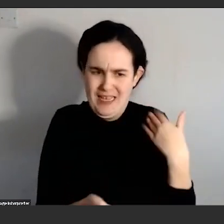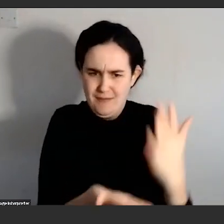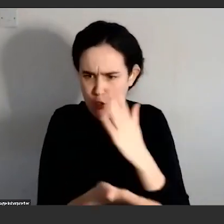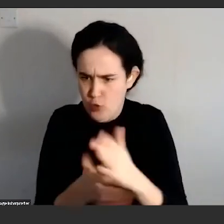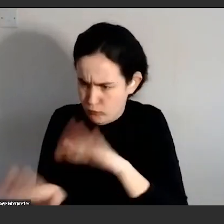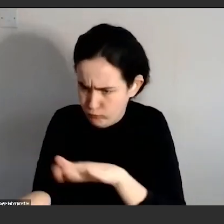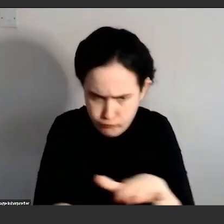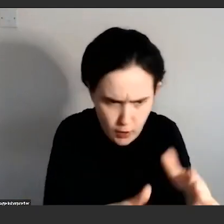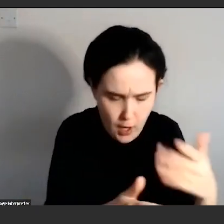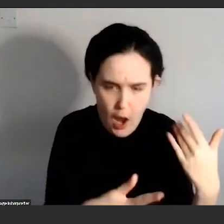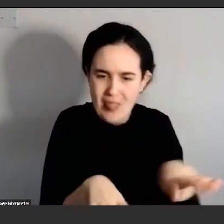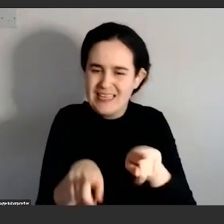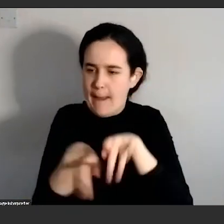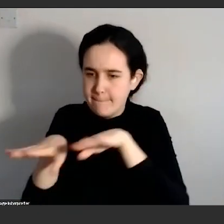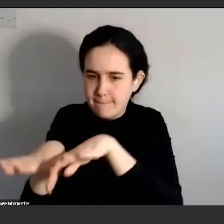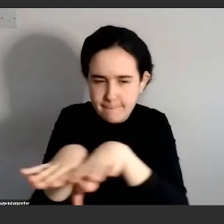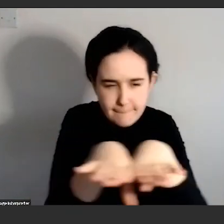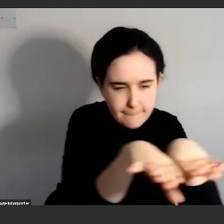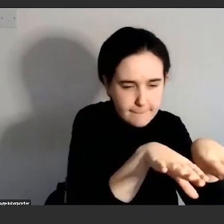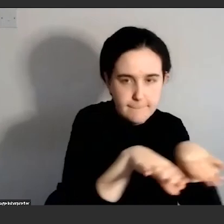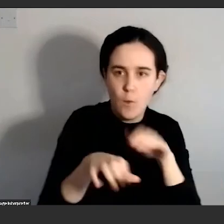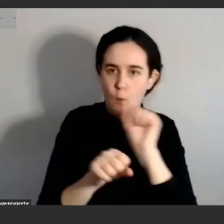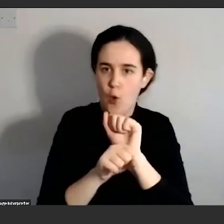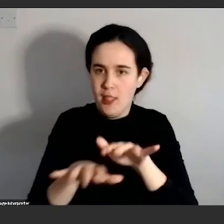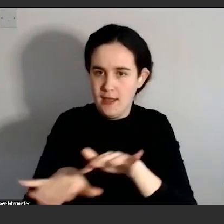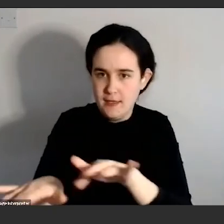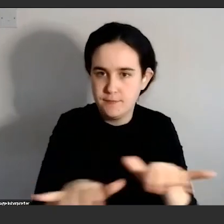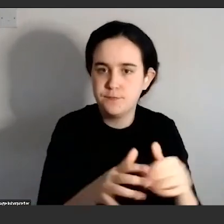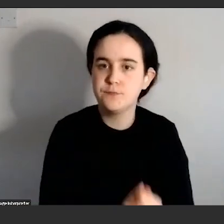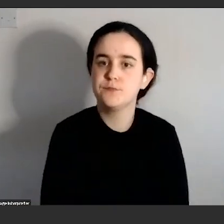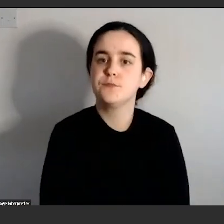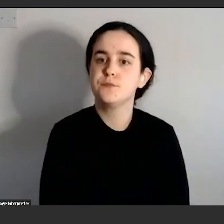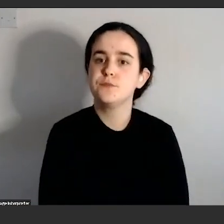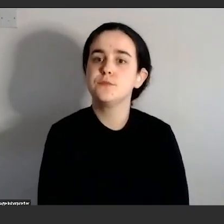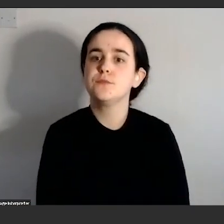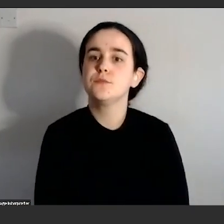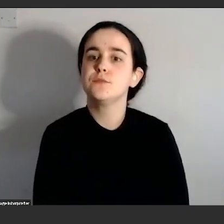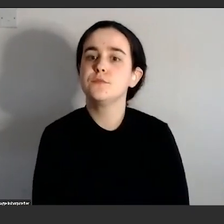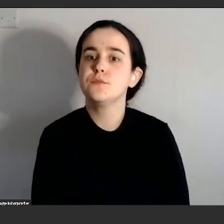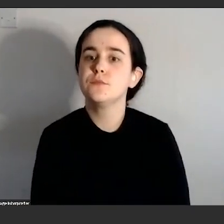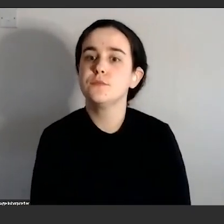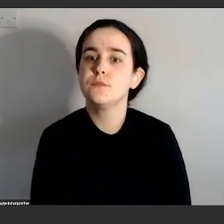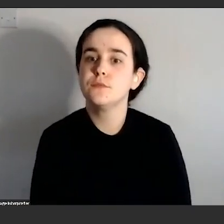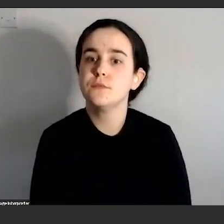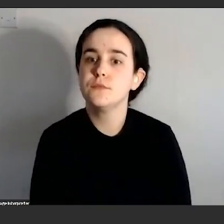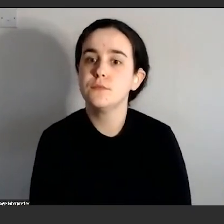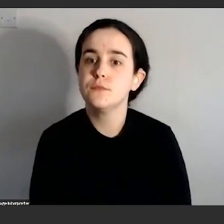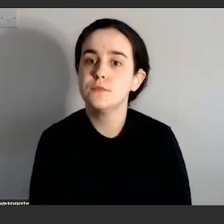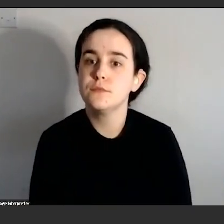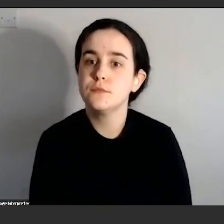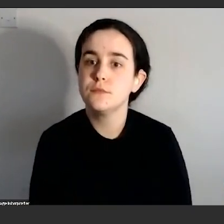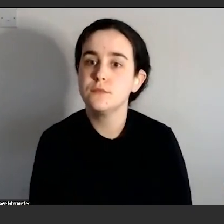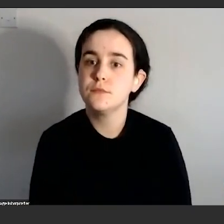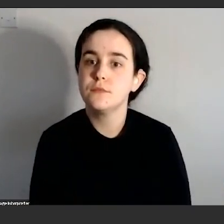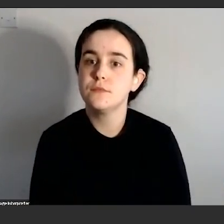you put on the people who made that commitment? Right. The idea is not to put so much pressure,